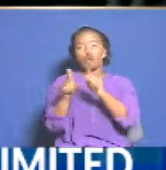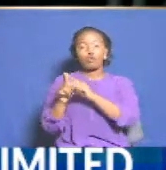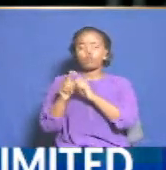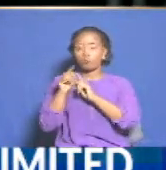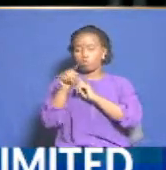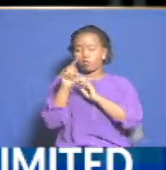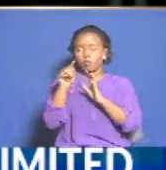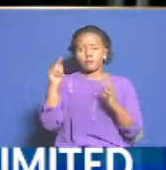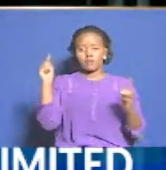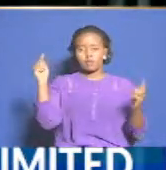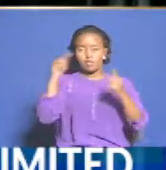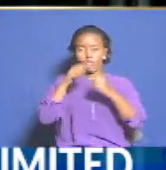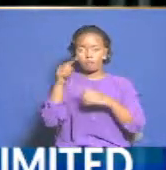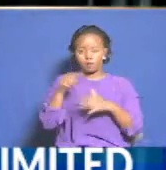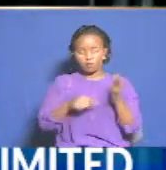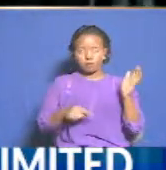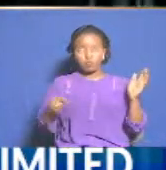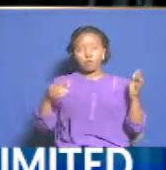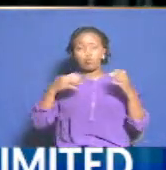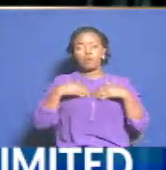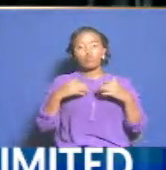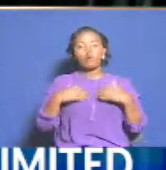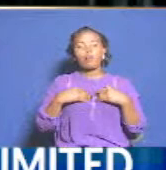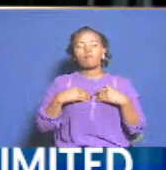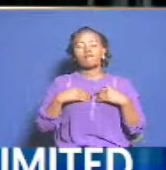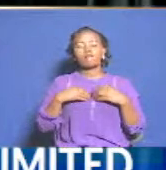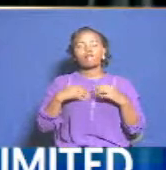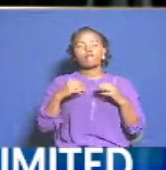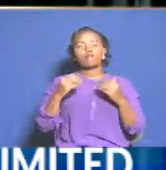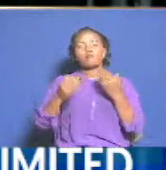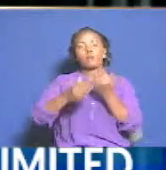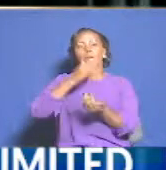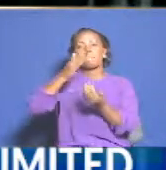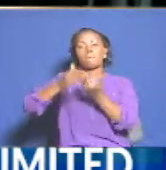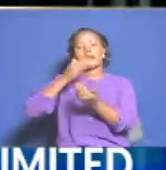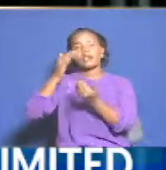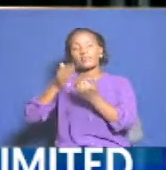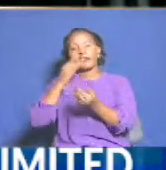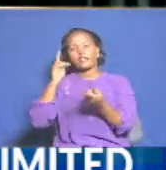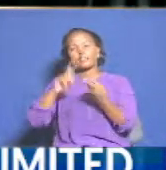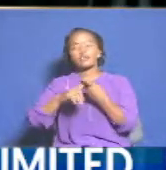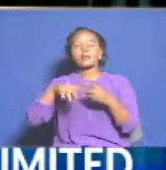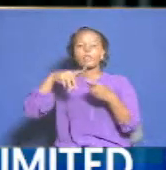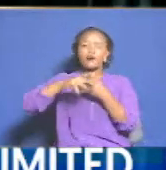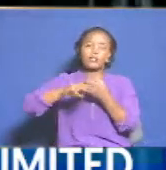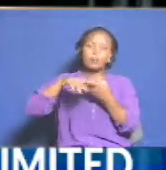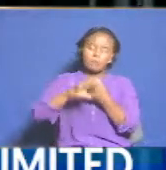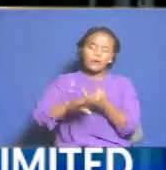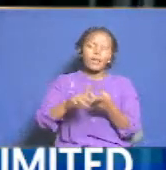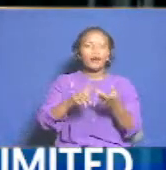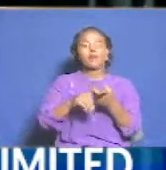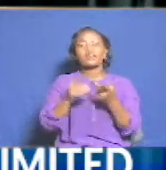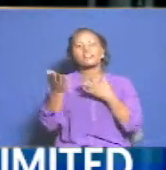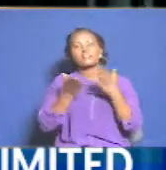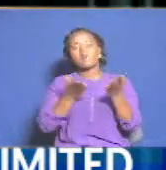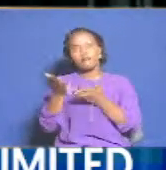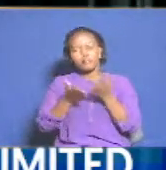also poised to offer refit, maintenance, repairs, services of all seagoing vessels.